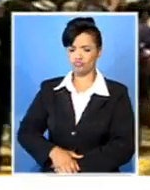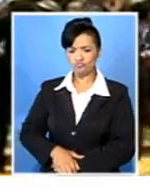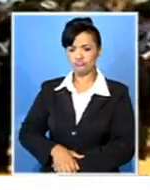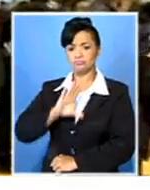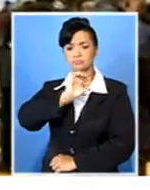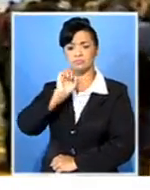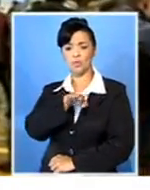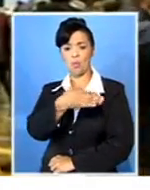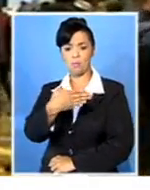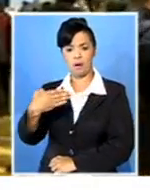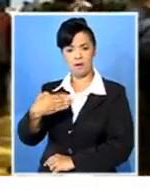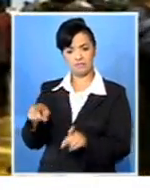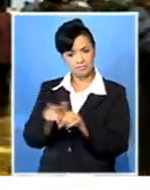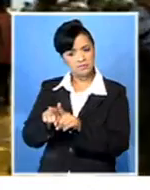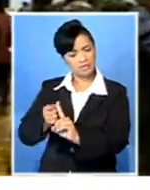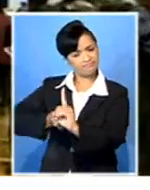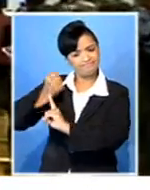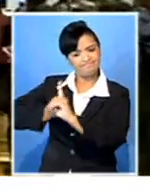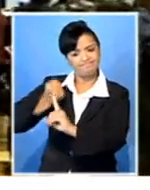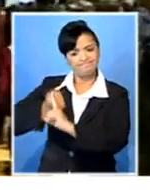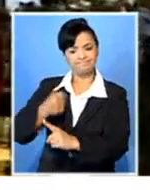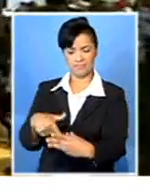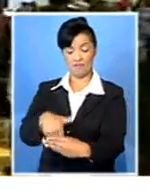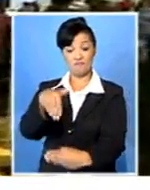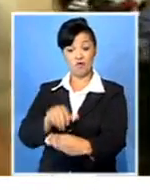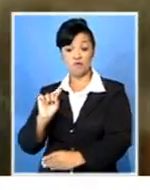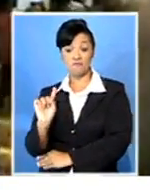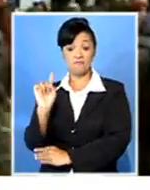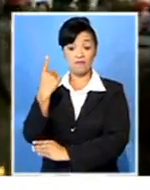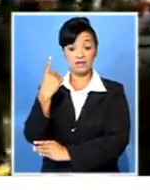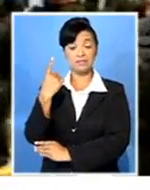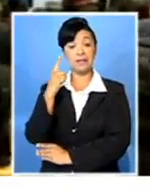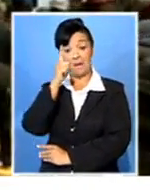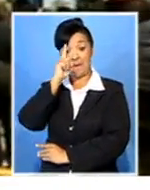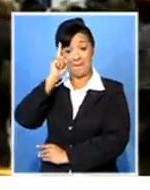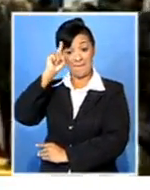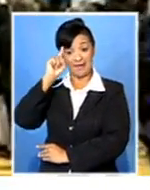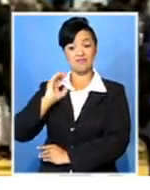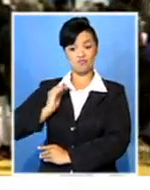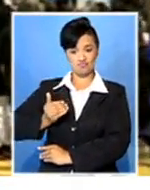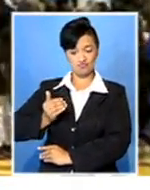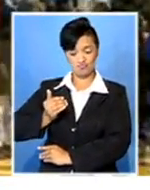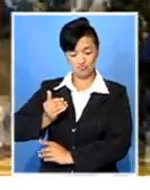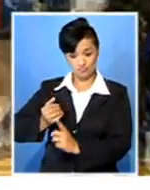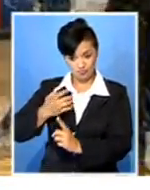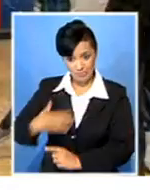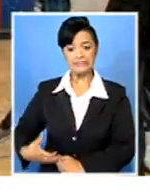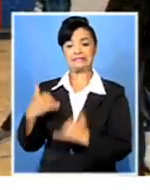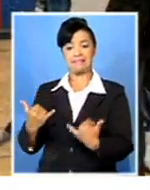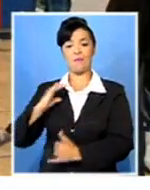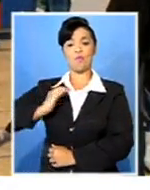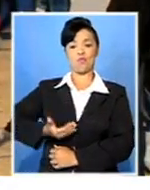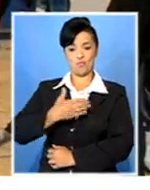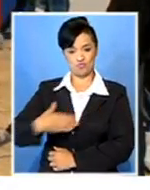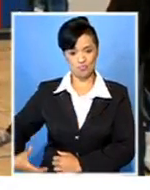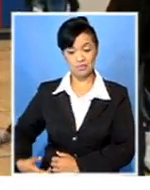It is another opportunity, as they did in 2008, to make history, to vote for the first woman president. We are in a very partisan part of New York. This is